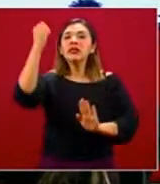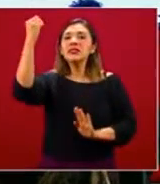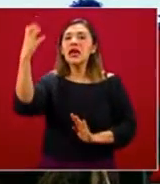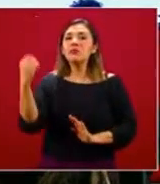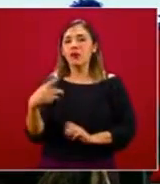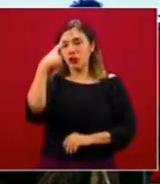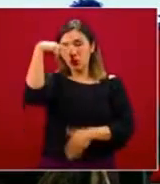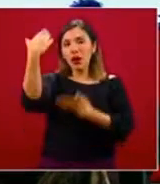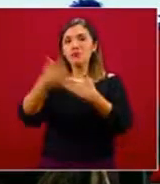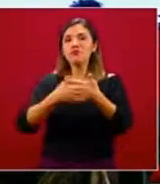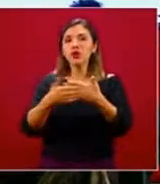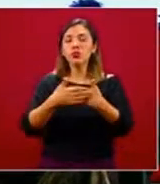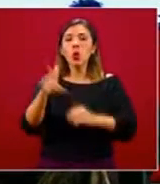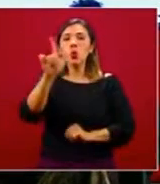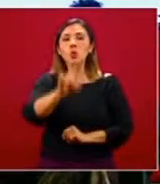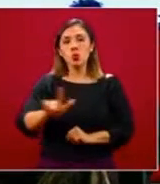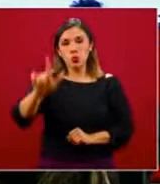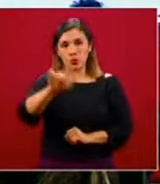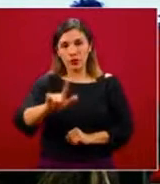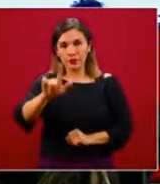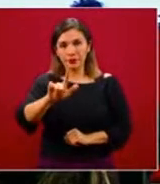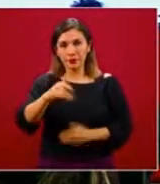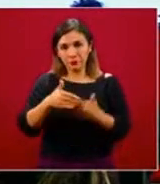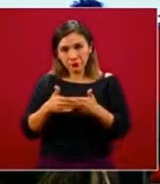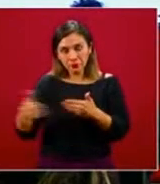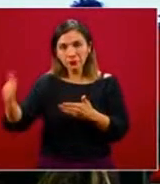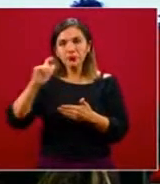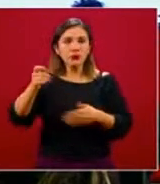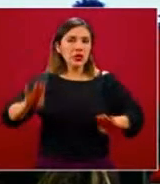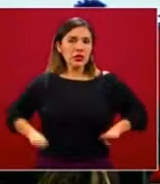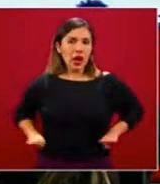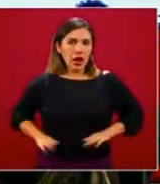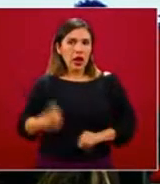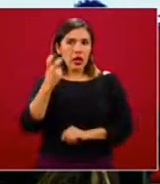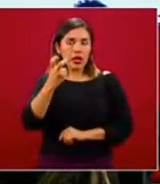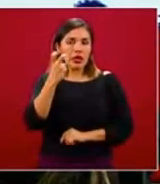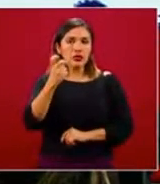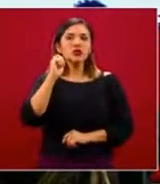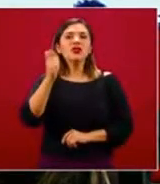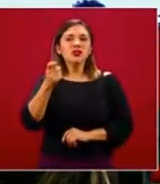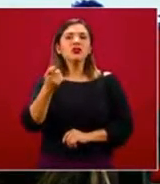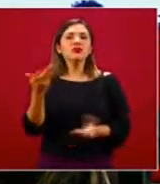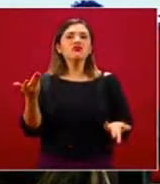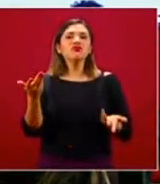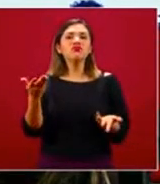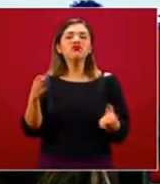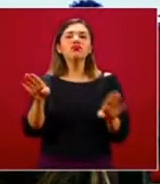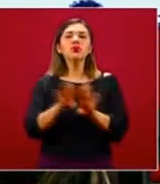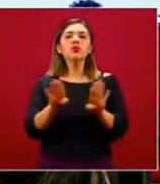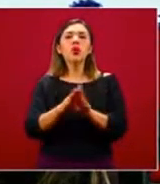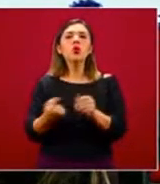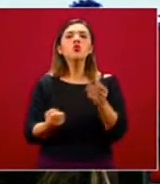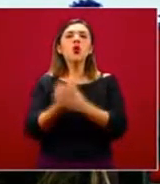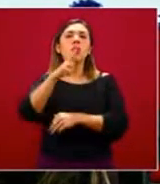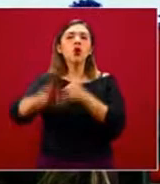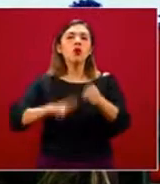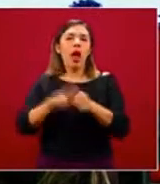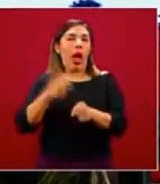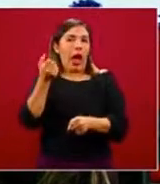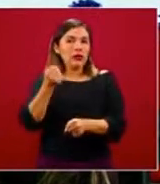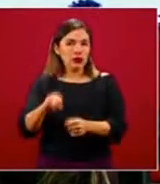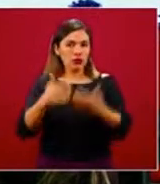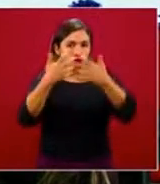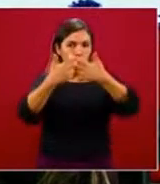If Dr. Alomía can present the technical report, I'll show a couple of slides and then we can move on to Doctor.